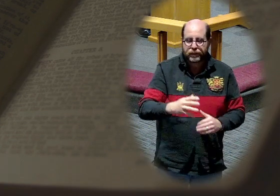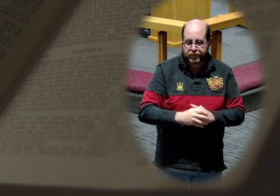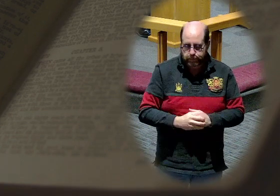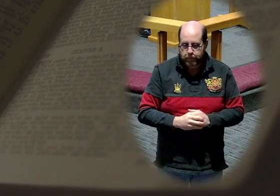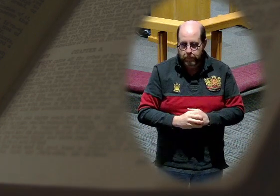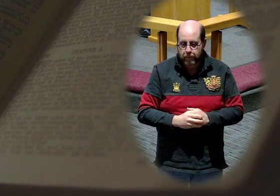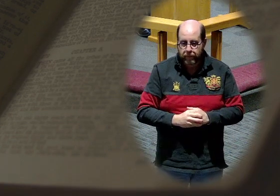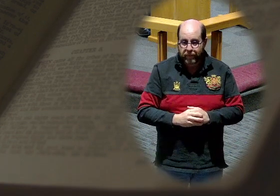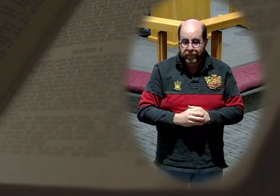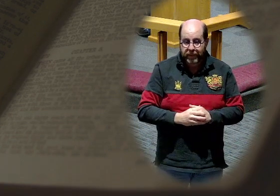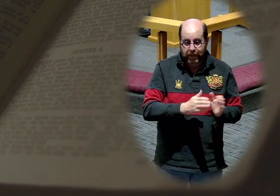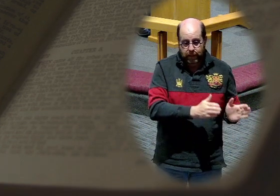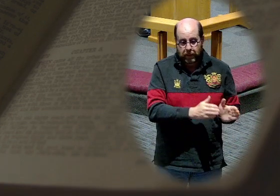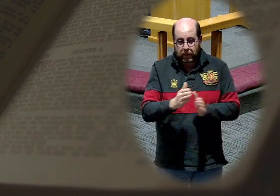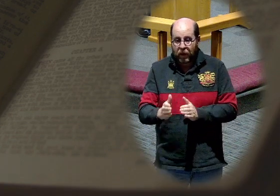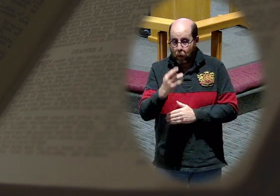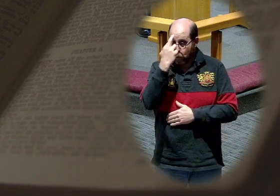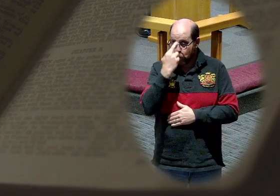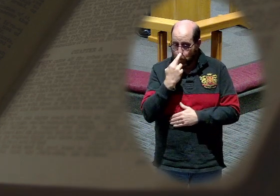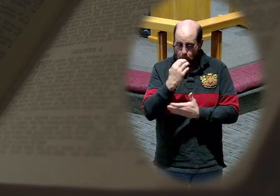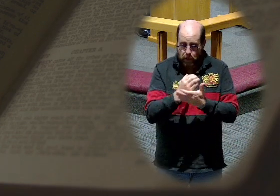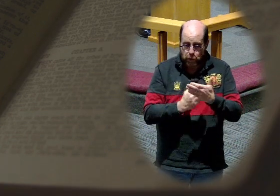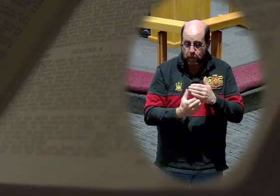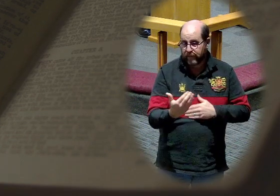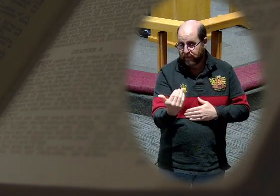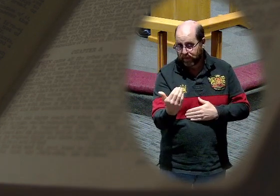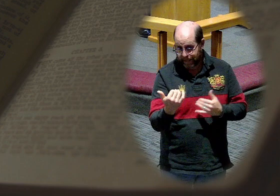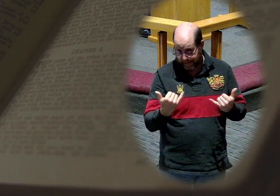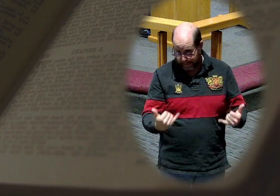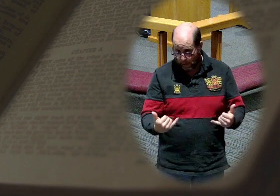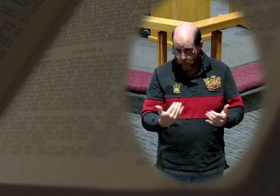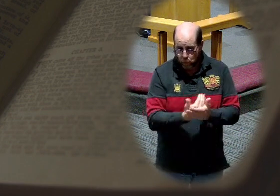The epistle lesson is from Romans chapter 15.